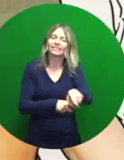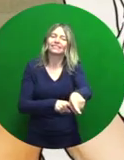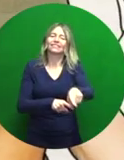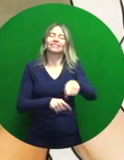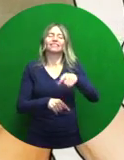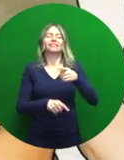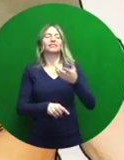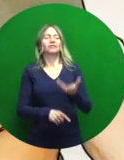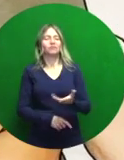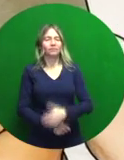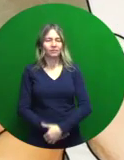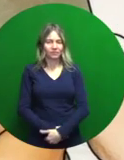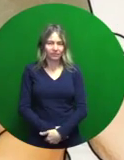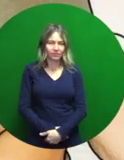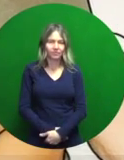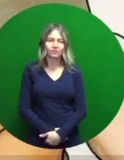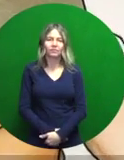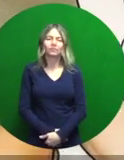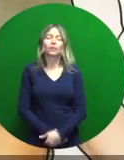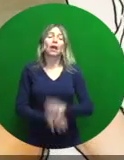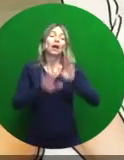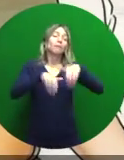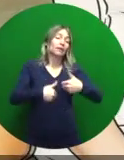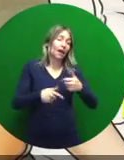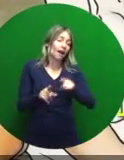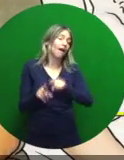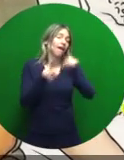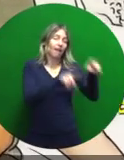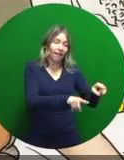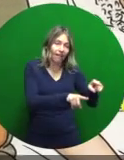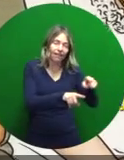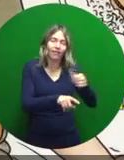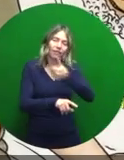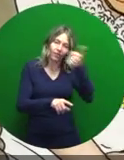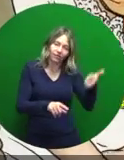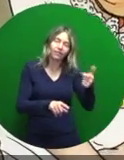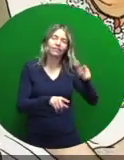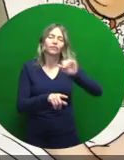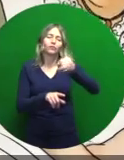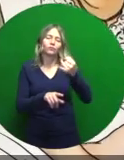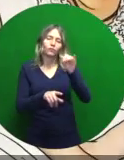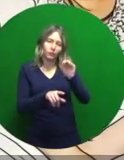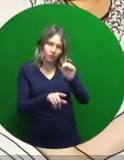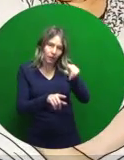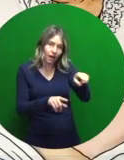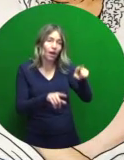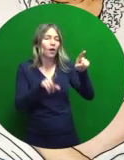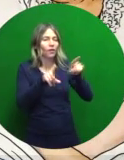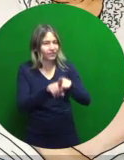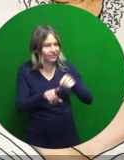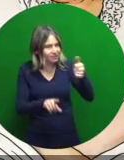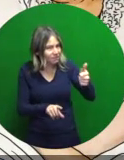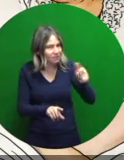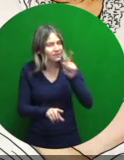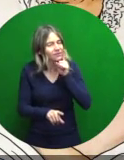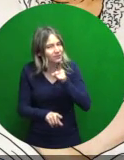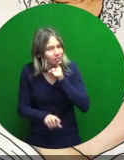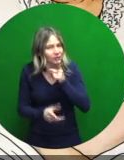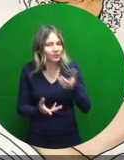And She's then gone. Johnny. And then JM, JM. who's deaf. Deaf. And